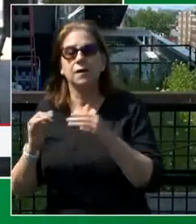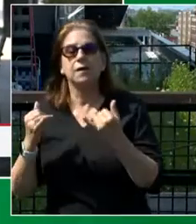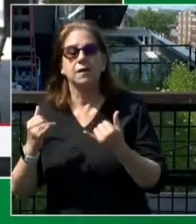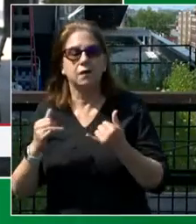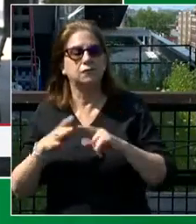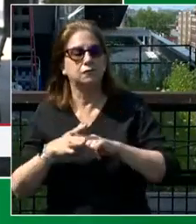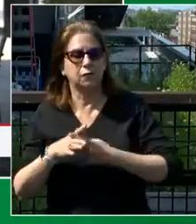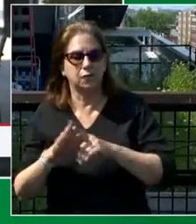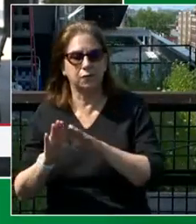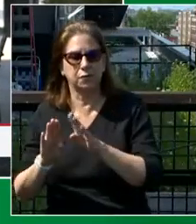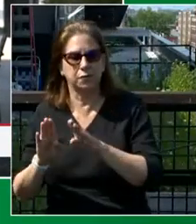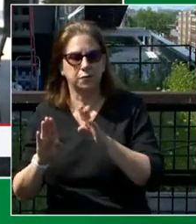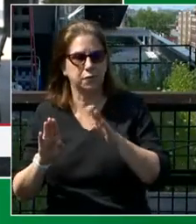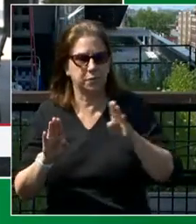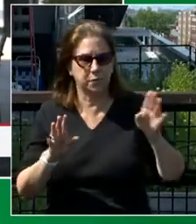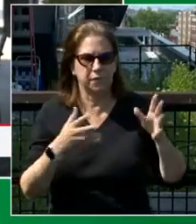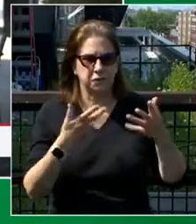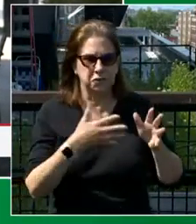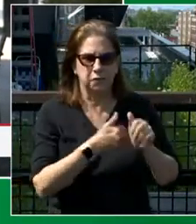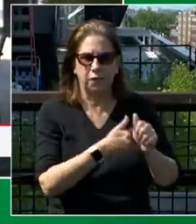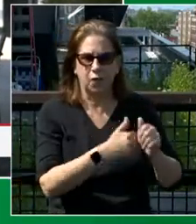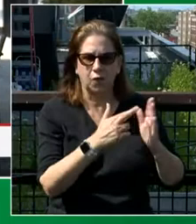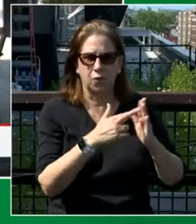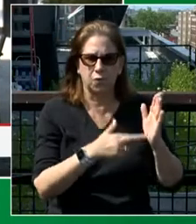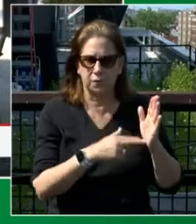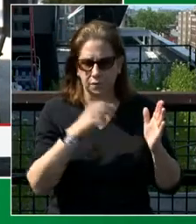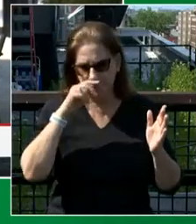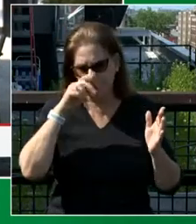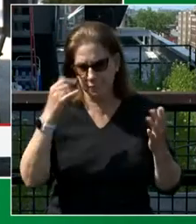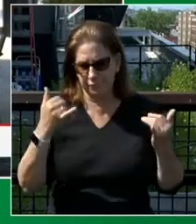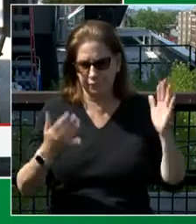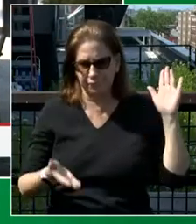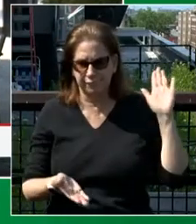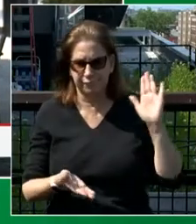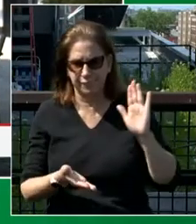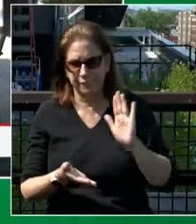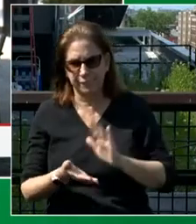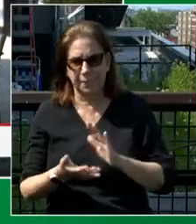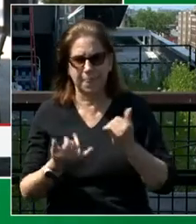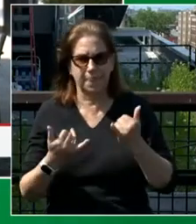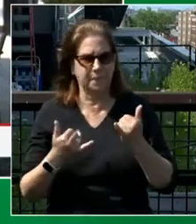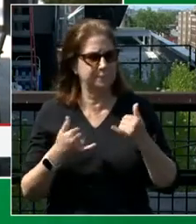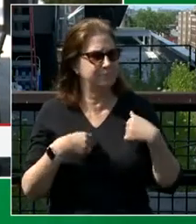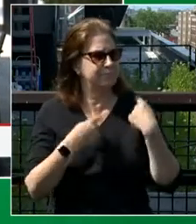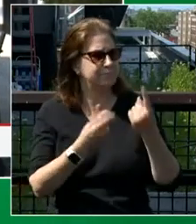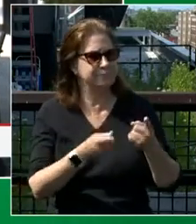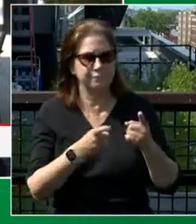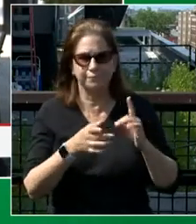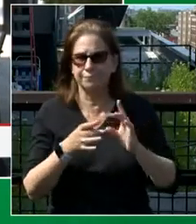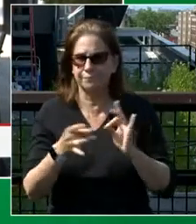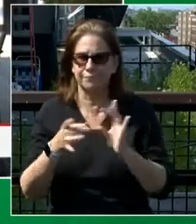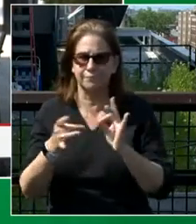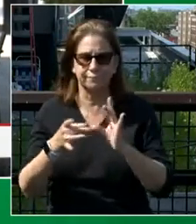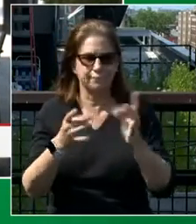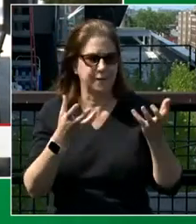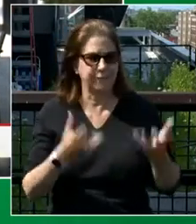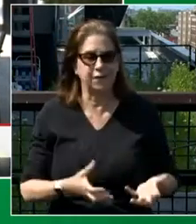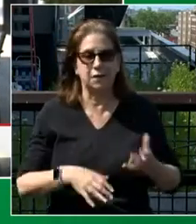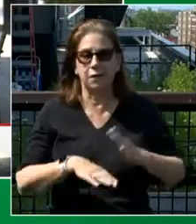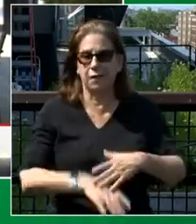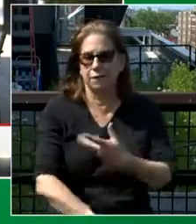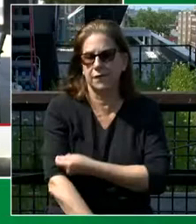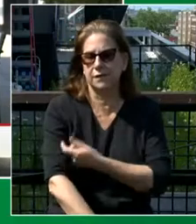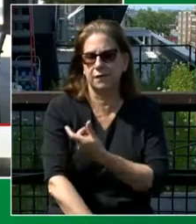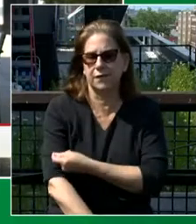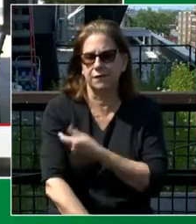been lifted in favor of really a focus on vaccination. So today, DC Health announced